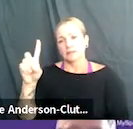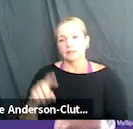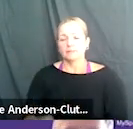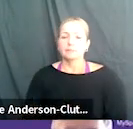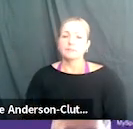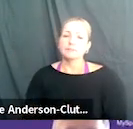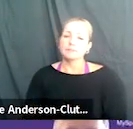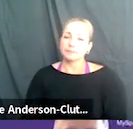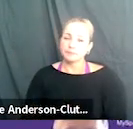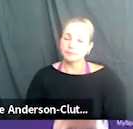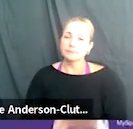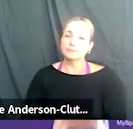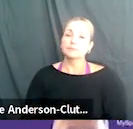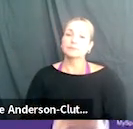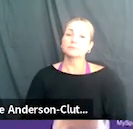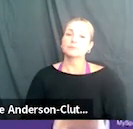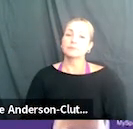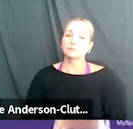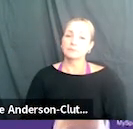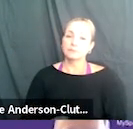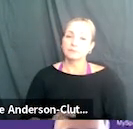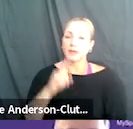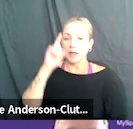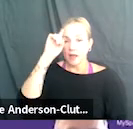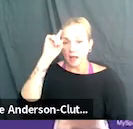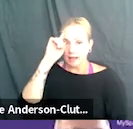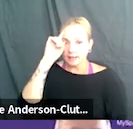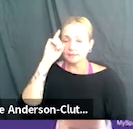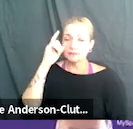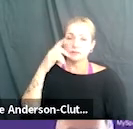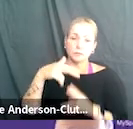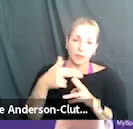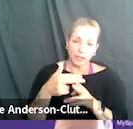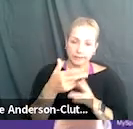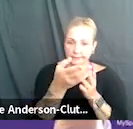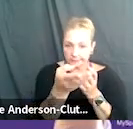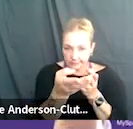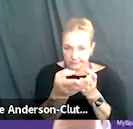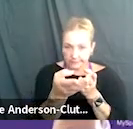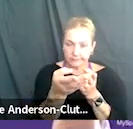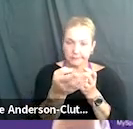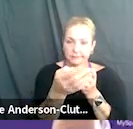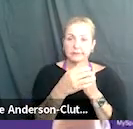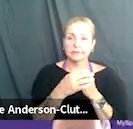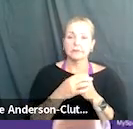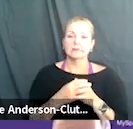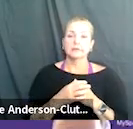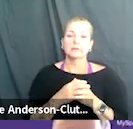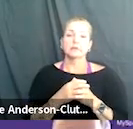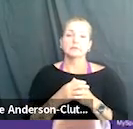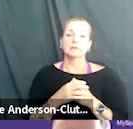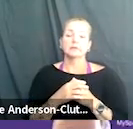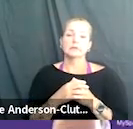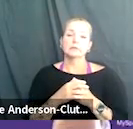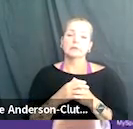So in terms of his mental status exam, so his height was 135 centimeters, his weight was 30 kilograms, his head circumference was